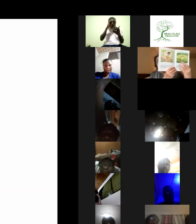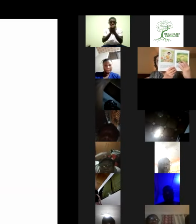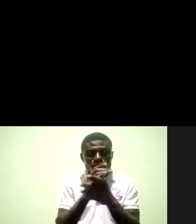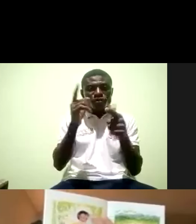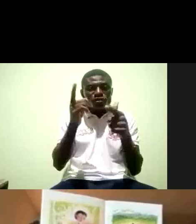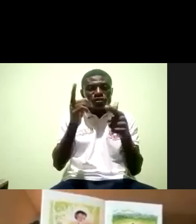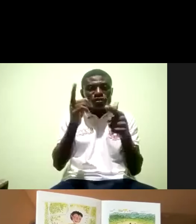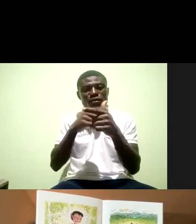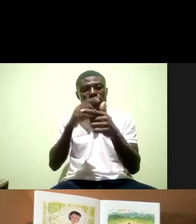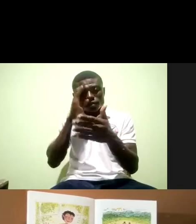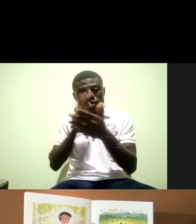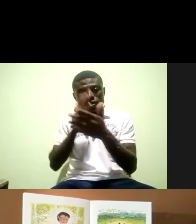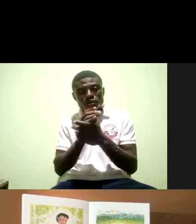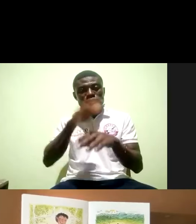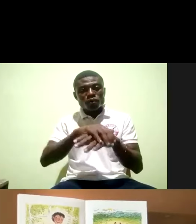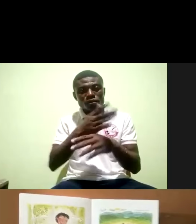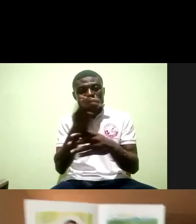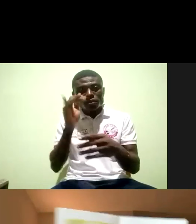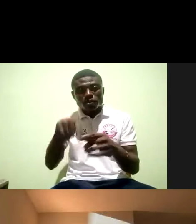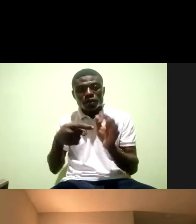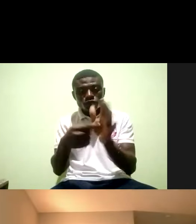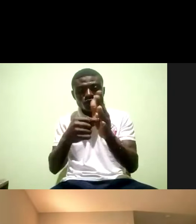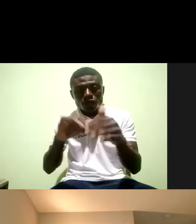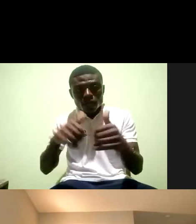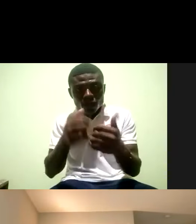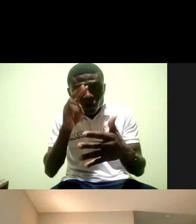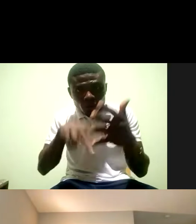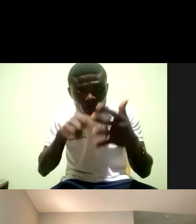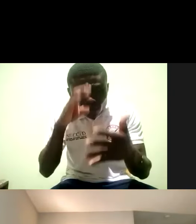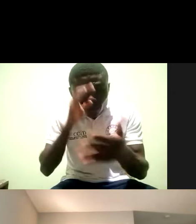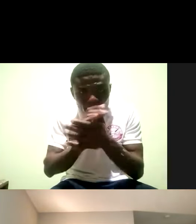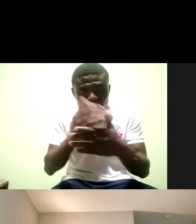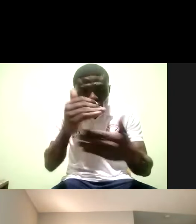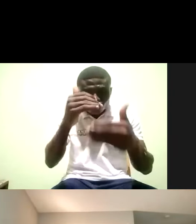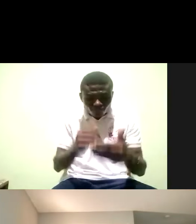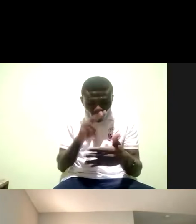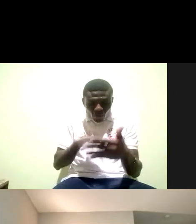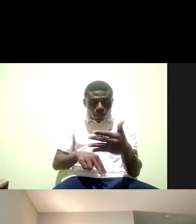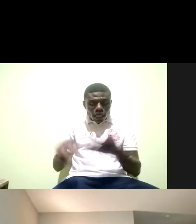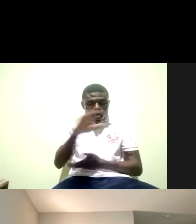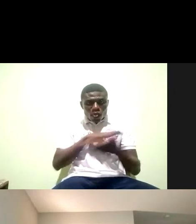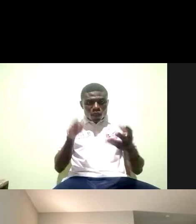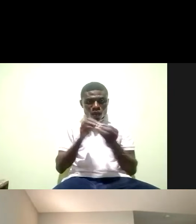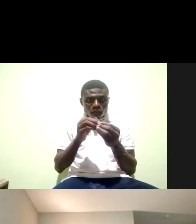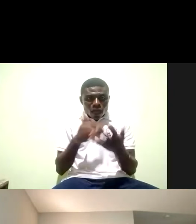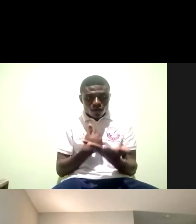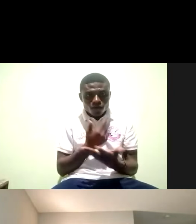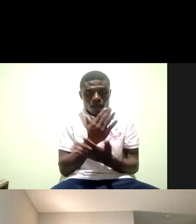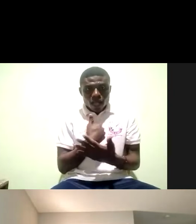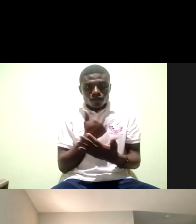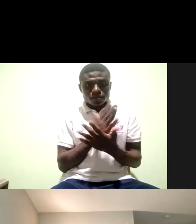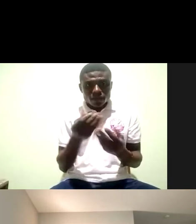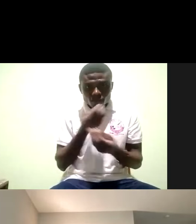sentences on this page while we are reading. And on the other hand, if there are some information